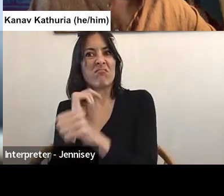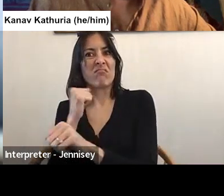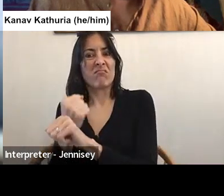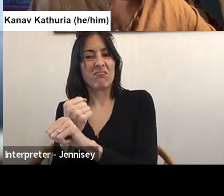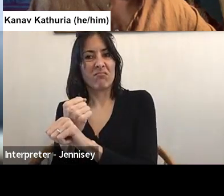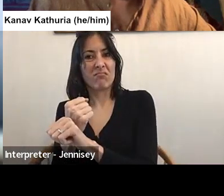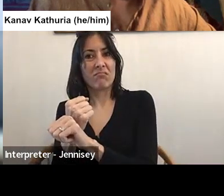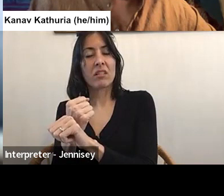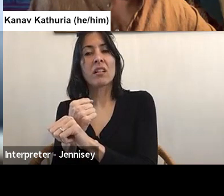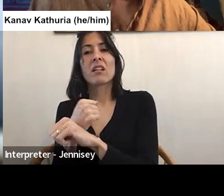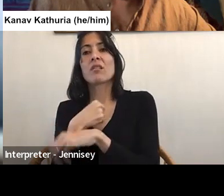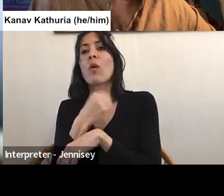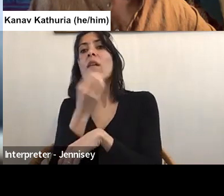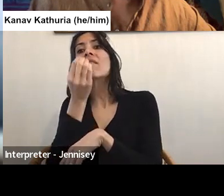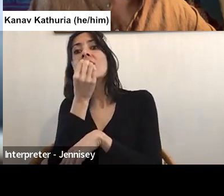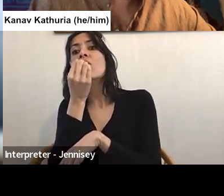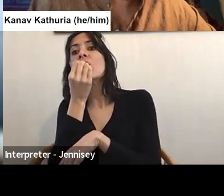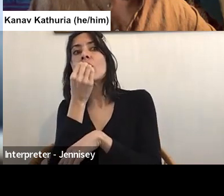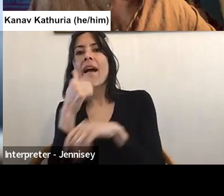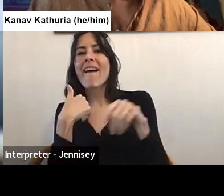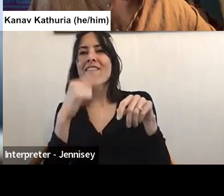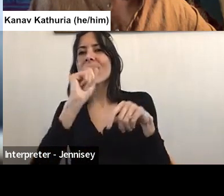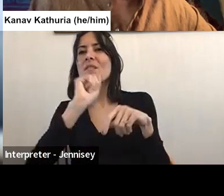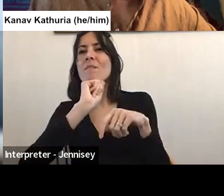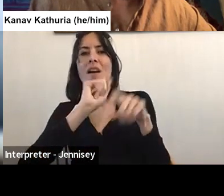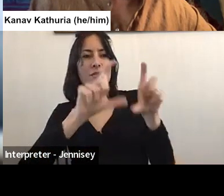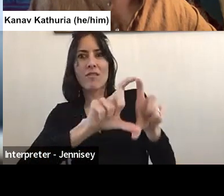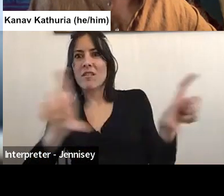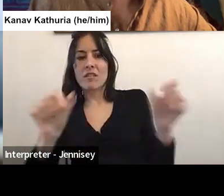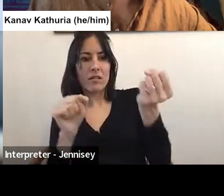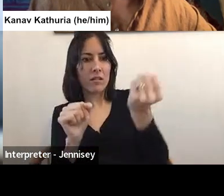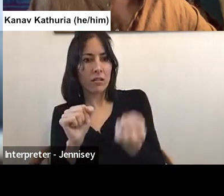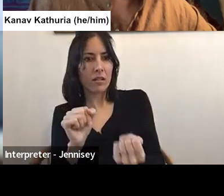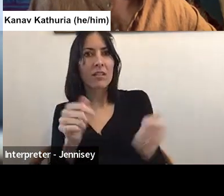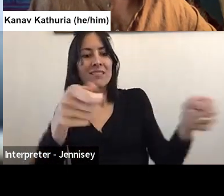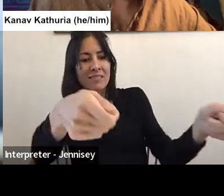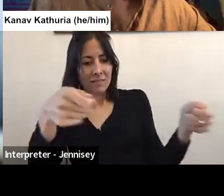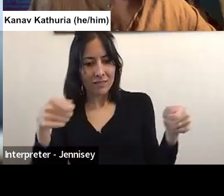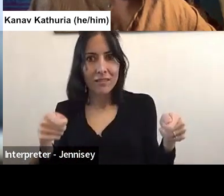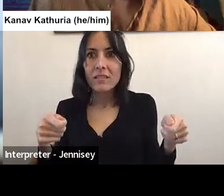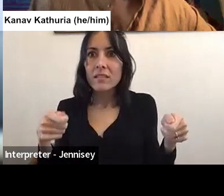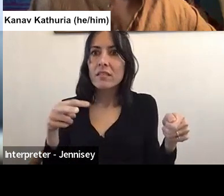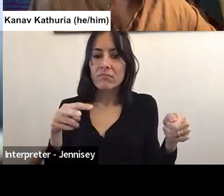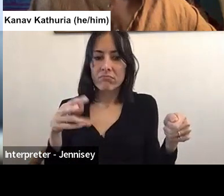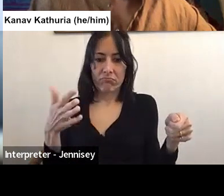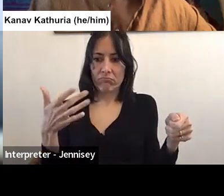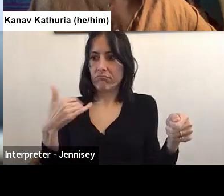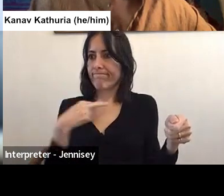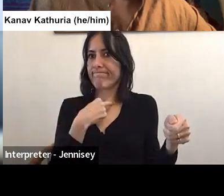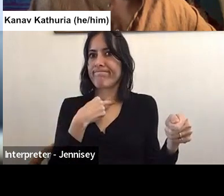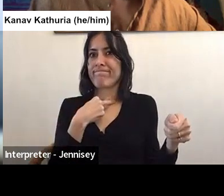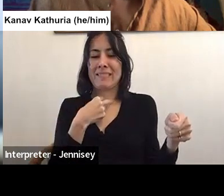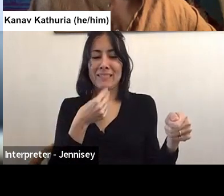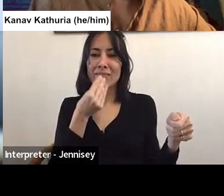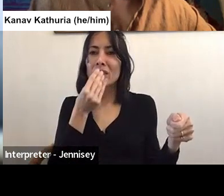through the I call it a slough. And they would leave you in there with this food that smelled horrible.